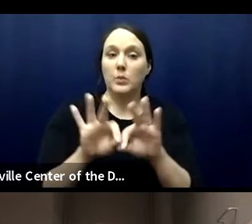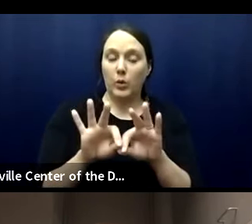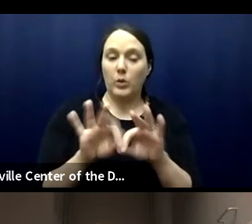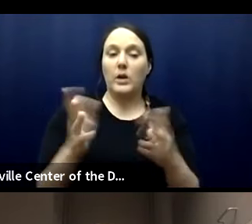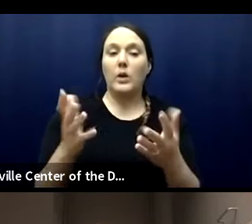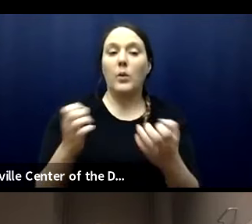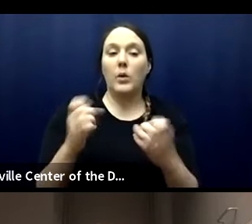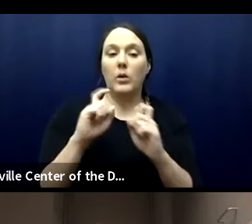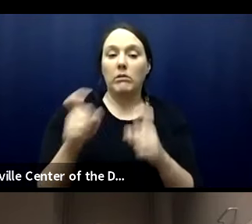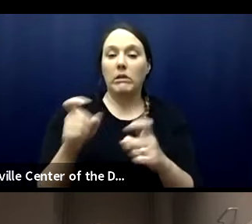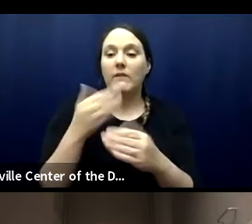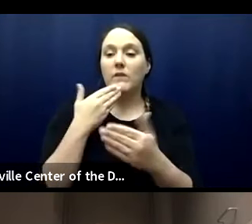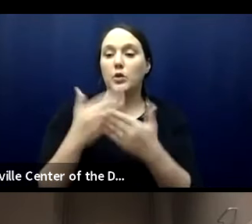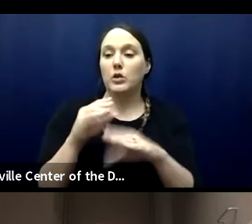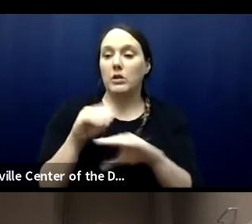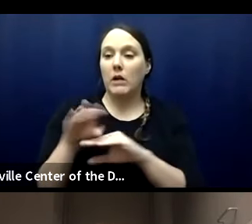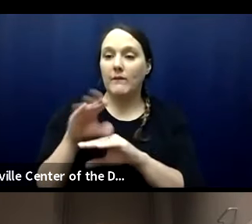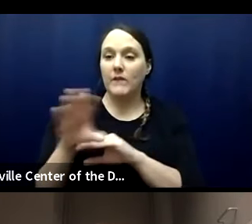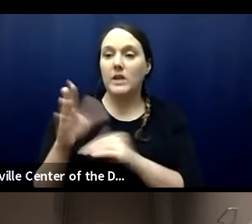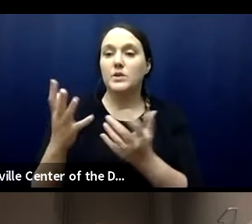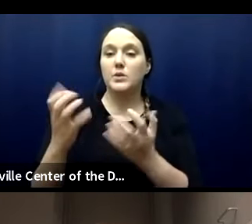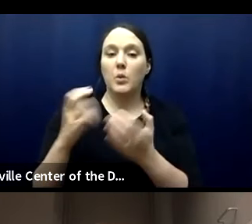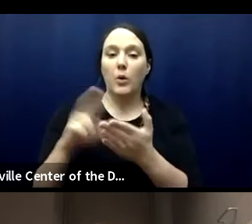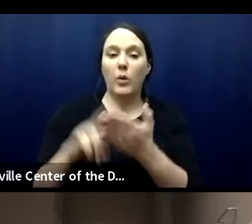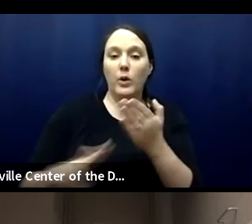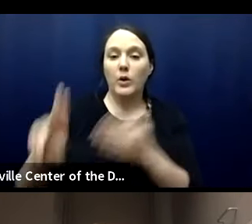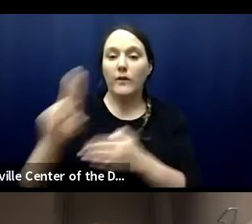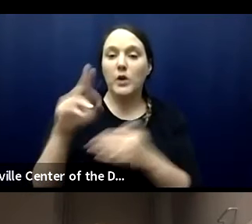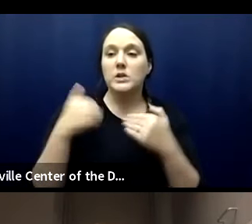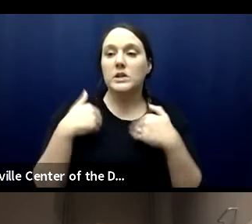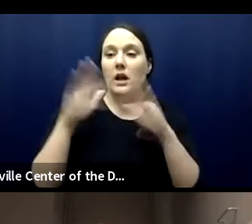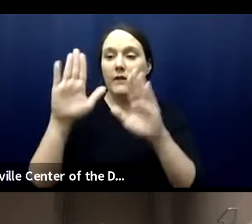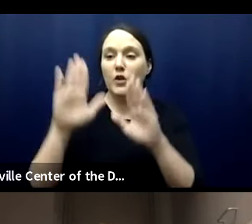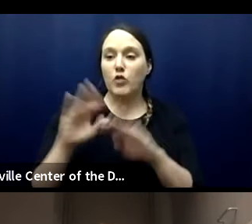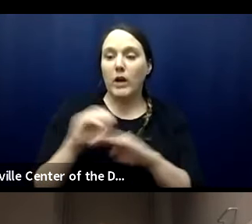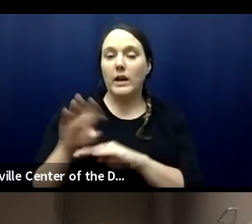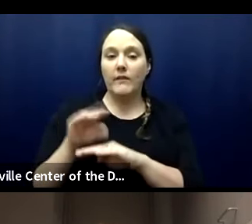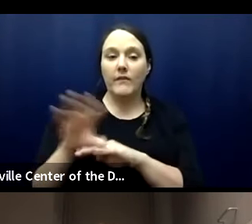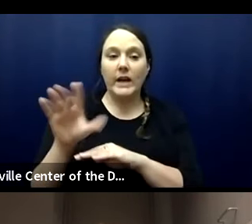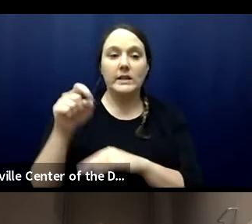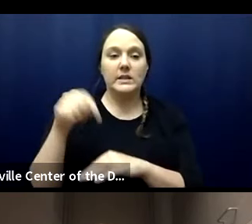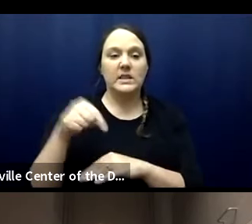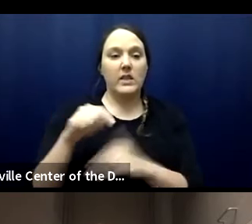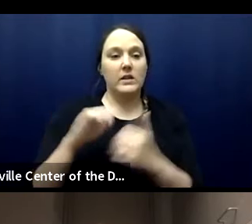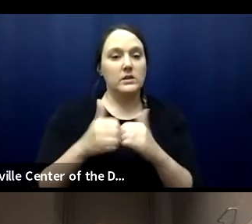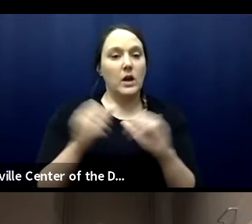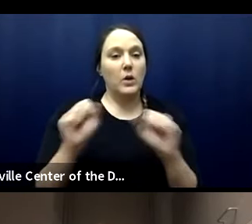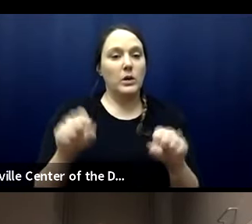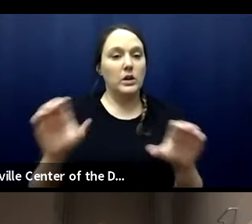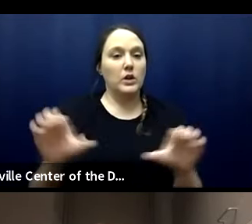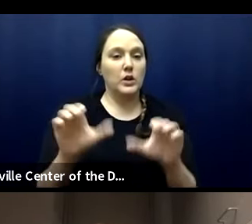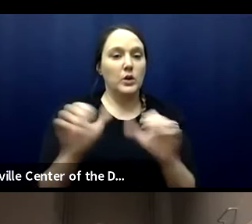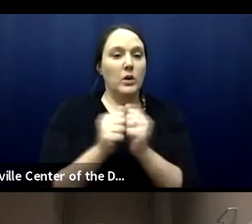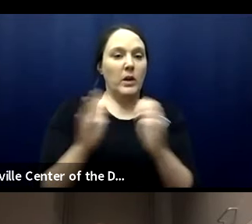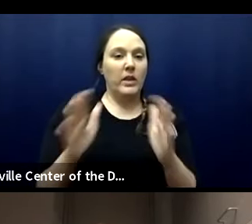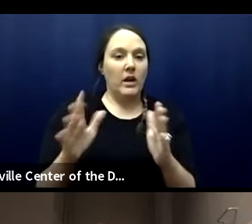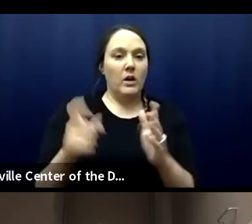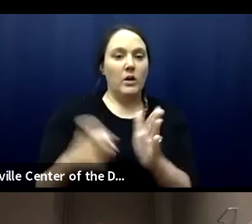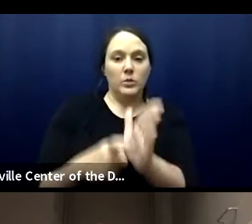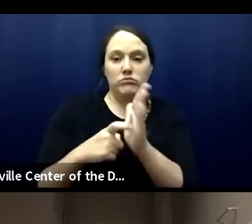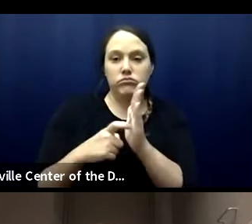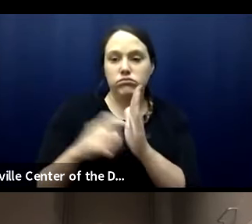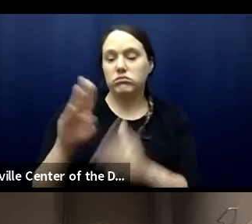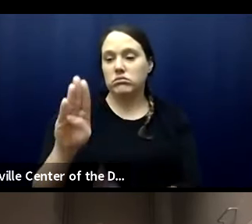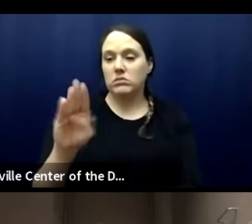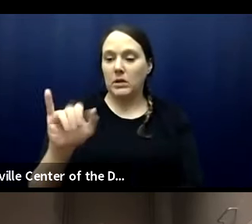give them good advice. We want the university to have great advice. And this is a way to do it without binding them with something in the